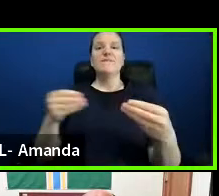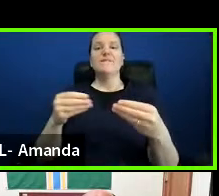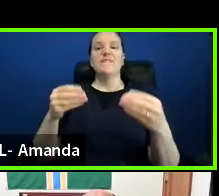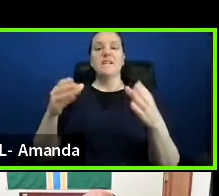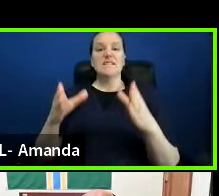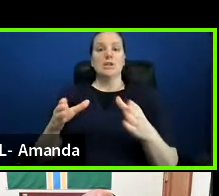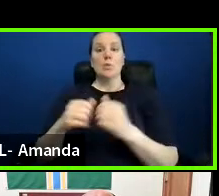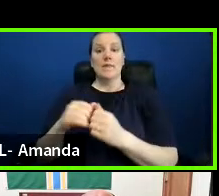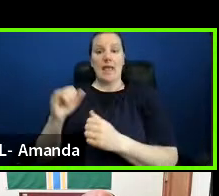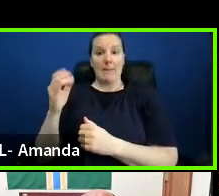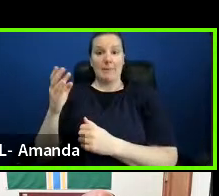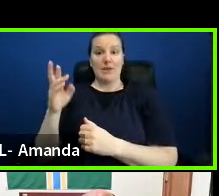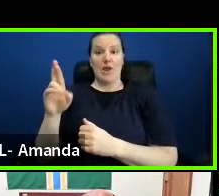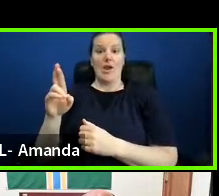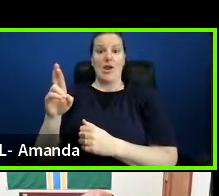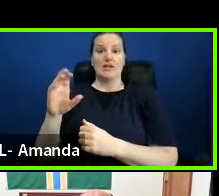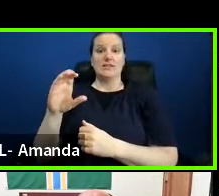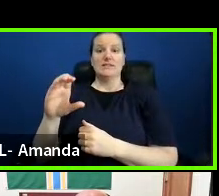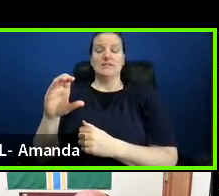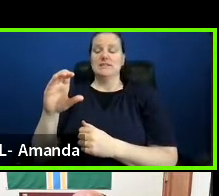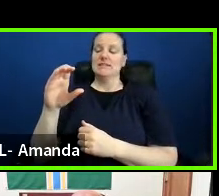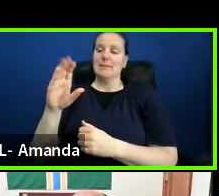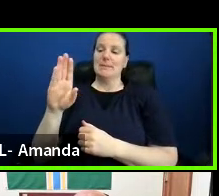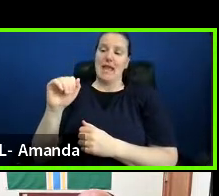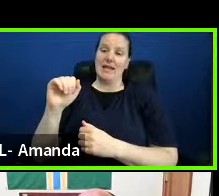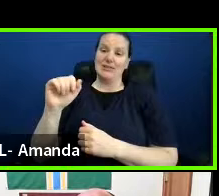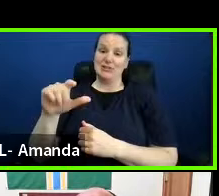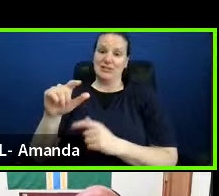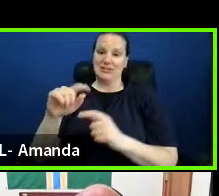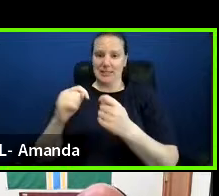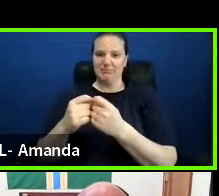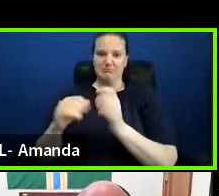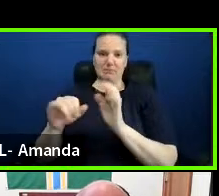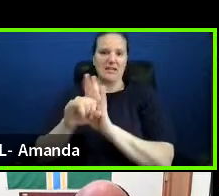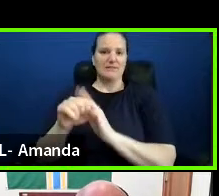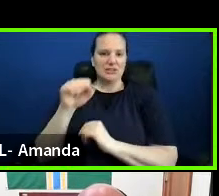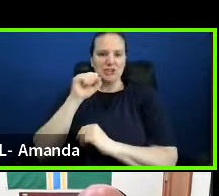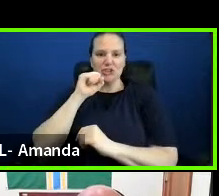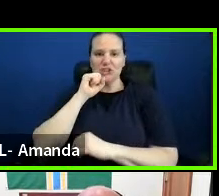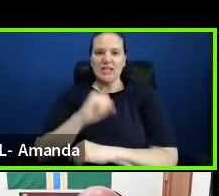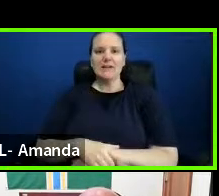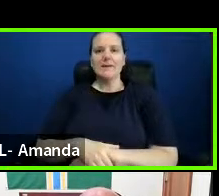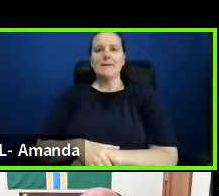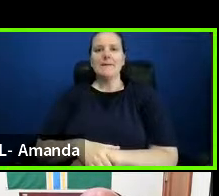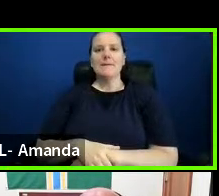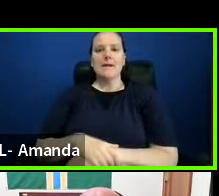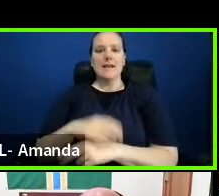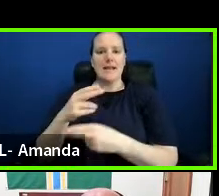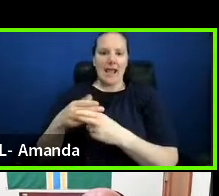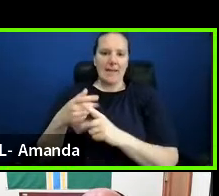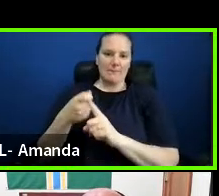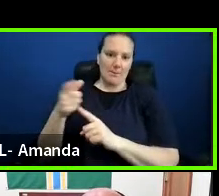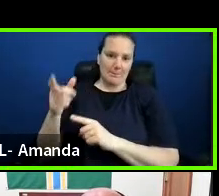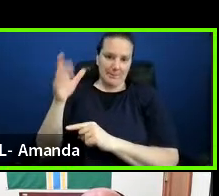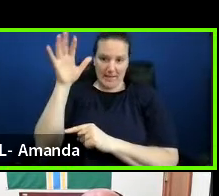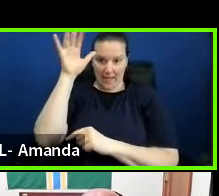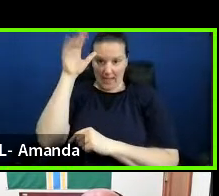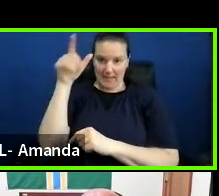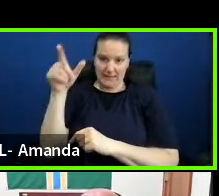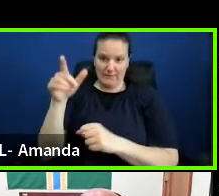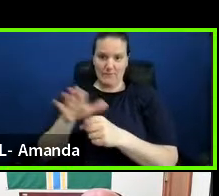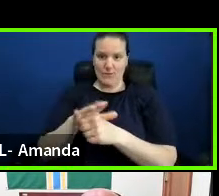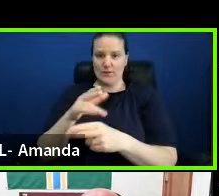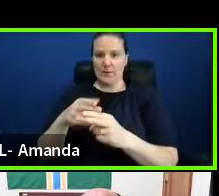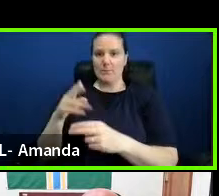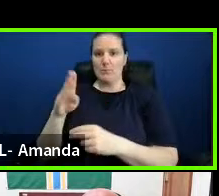the IBR CBAG team, and my pronouns are she, hers, and I'm actually named after my dad. My full name